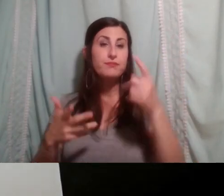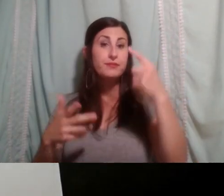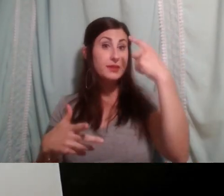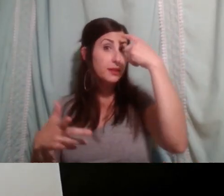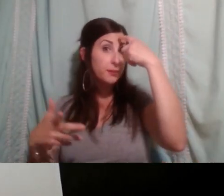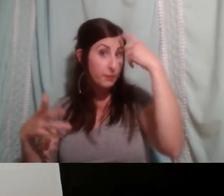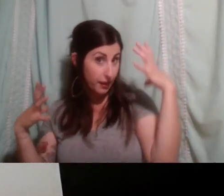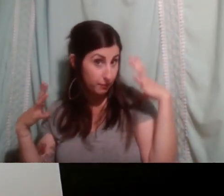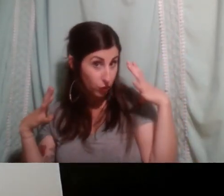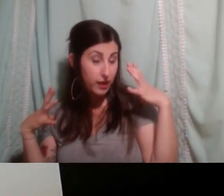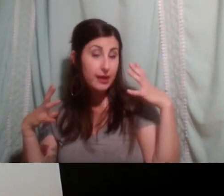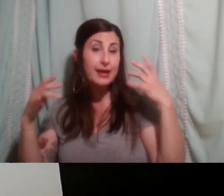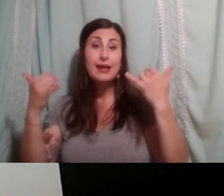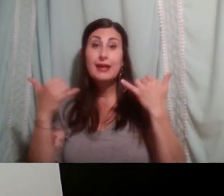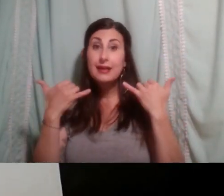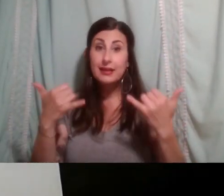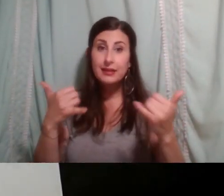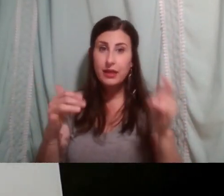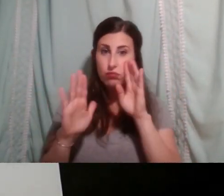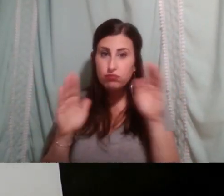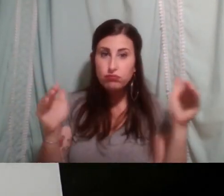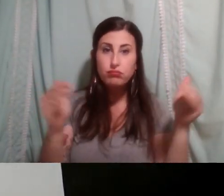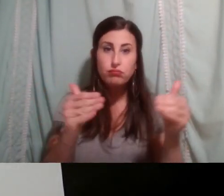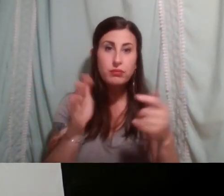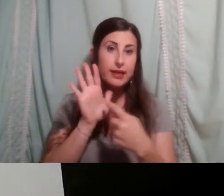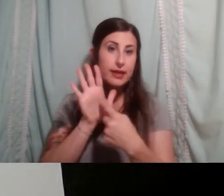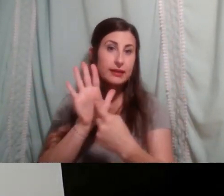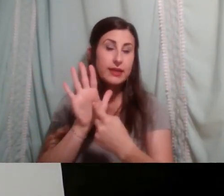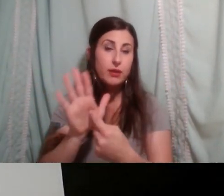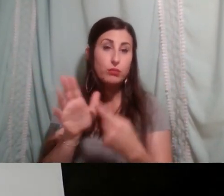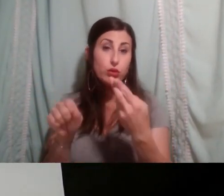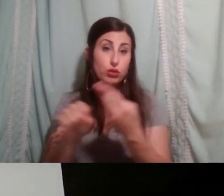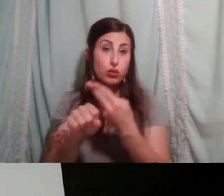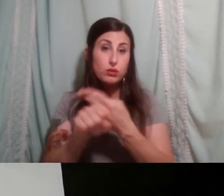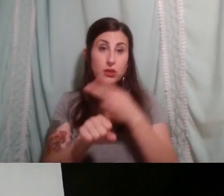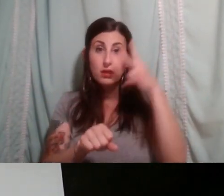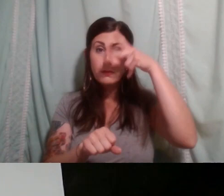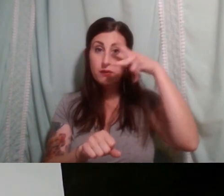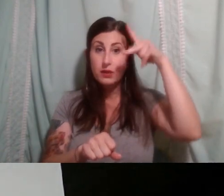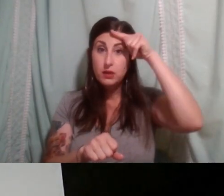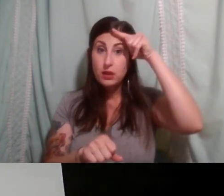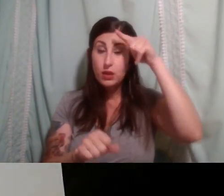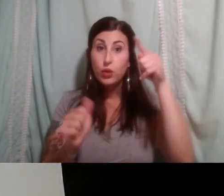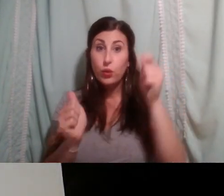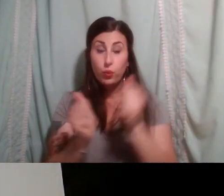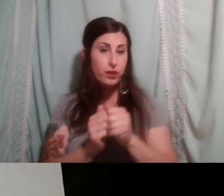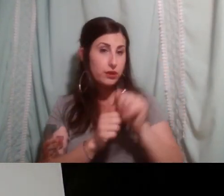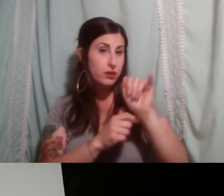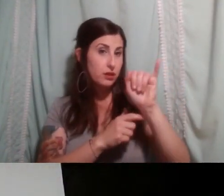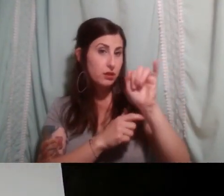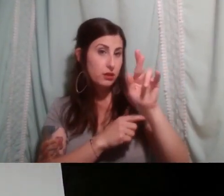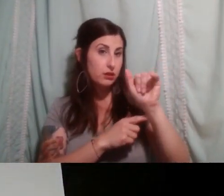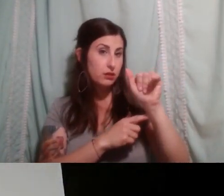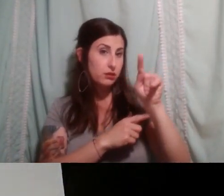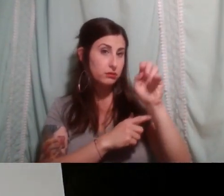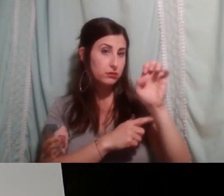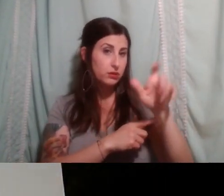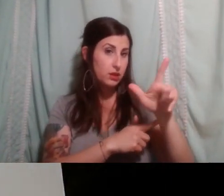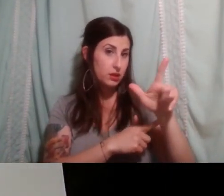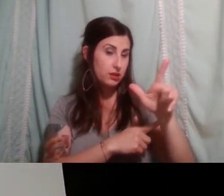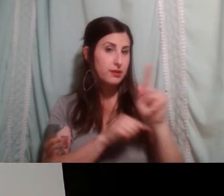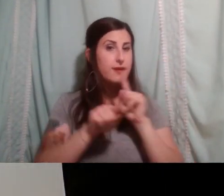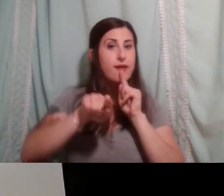We did the mind break, and now we're going to go on to looking at examples with the Pythagorean theorem with irrational